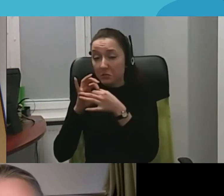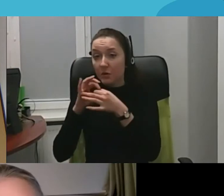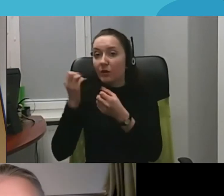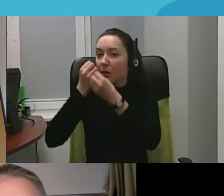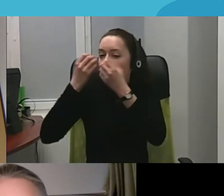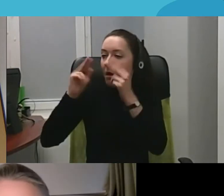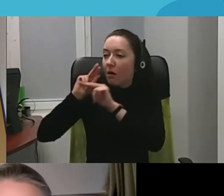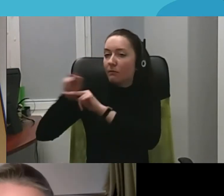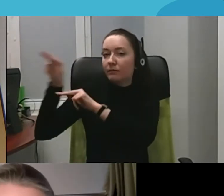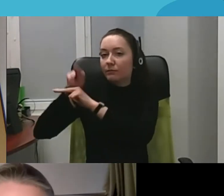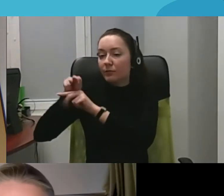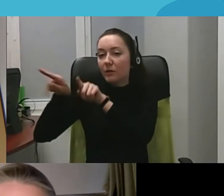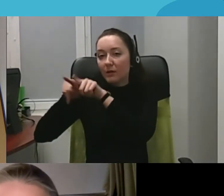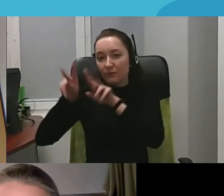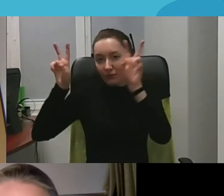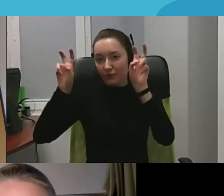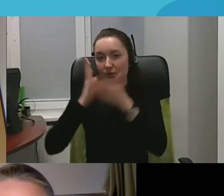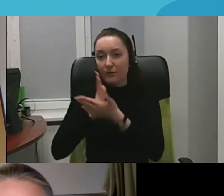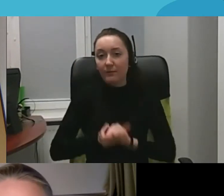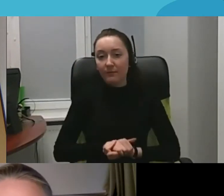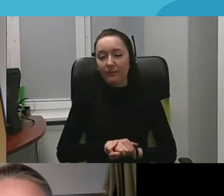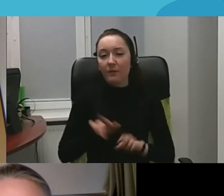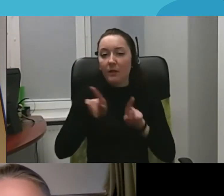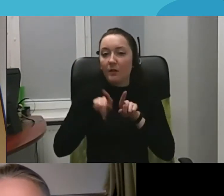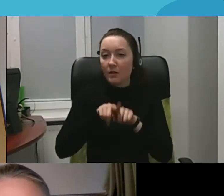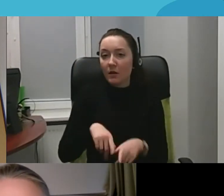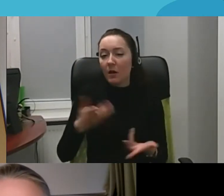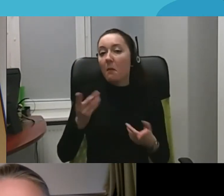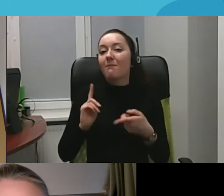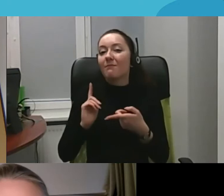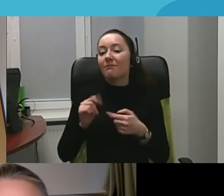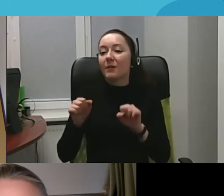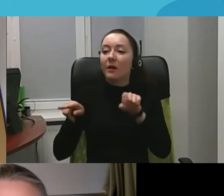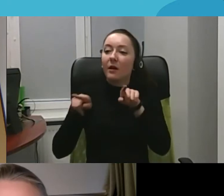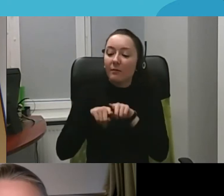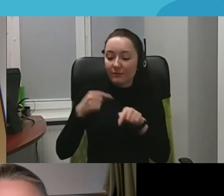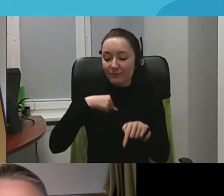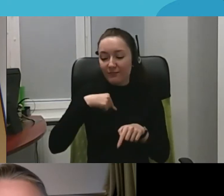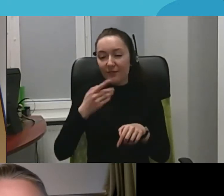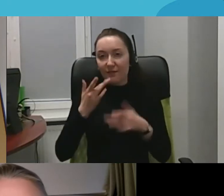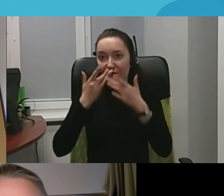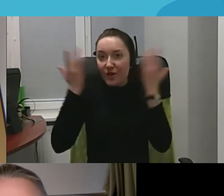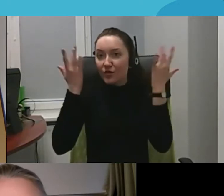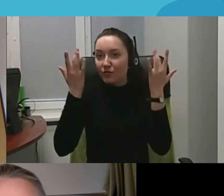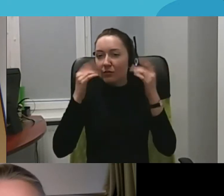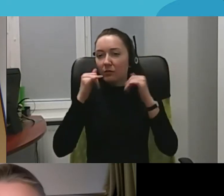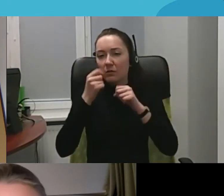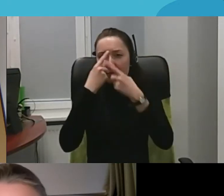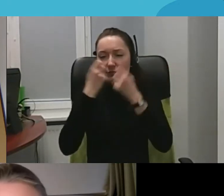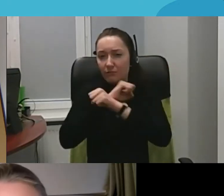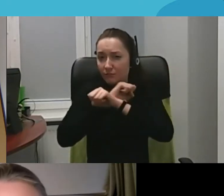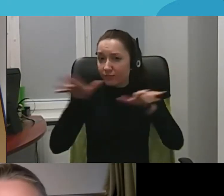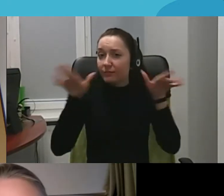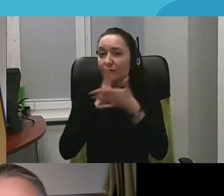mandate extra public visibility, which can be lacking otherwise, because the issuance of an allegation letter is usually followed by a